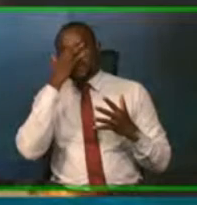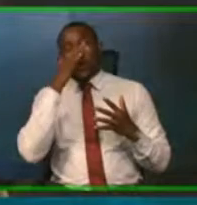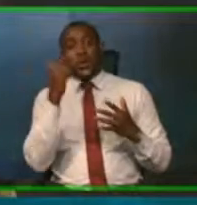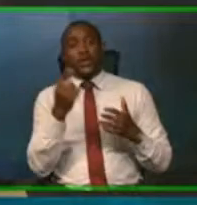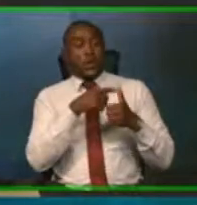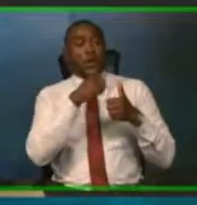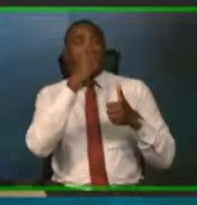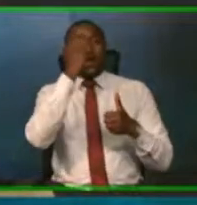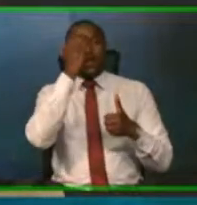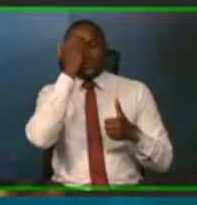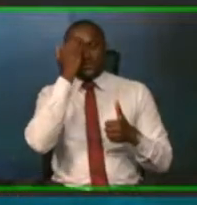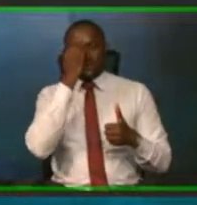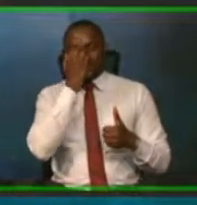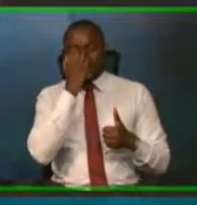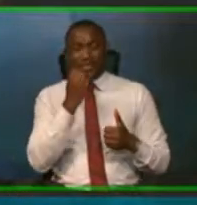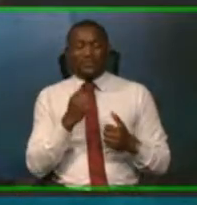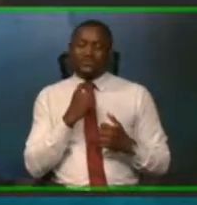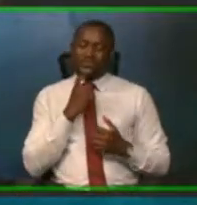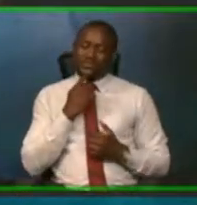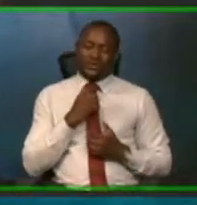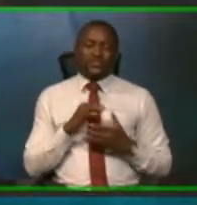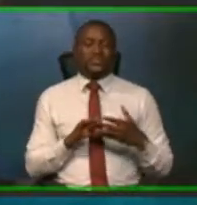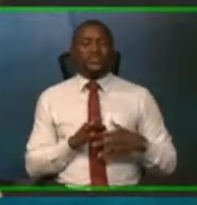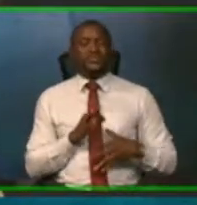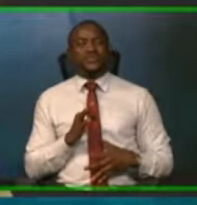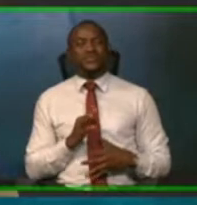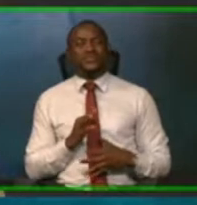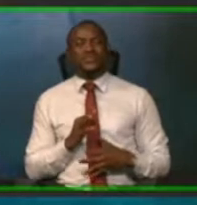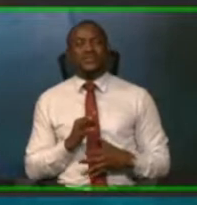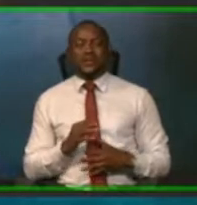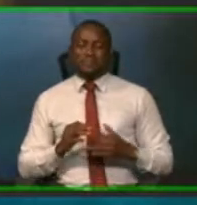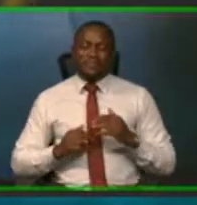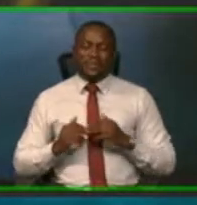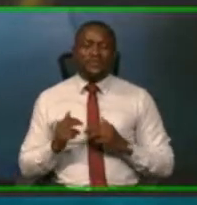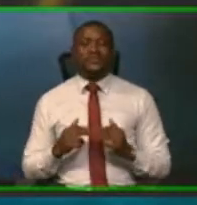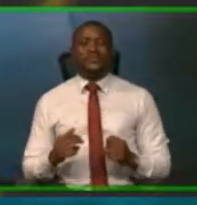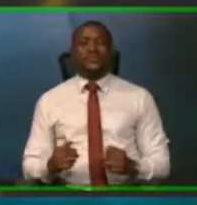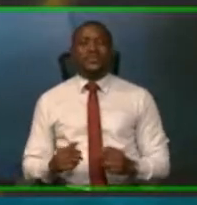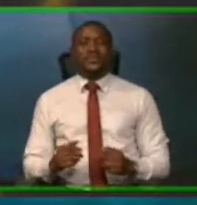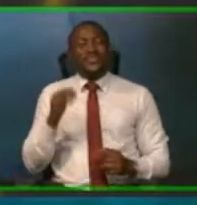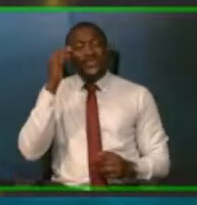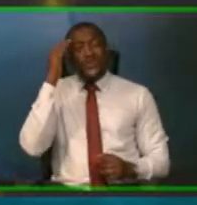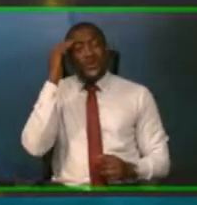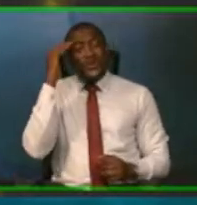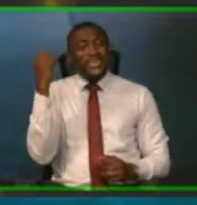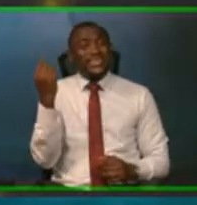Fervent in spirit, mentored, built, knowing only.